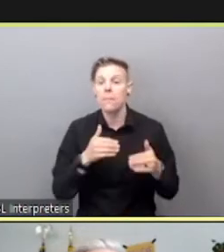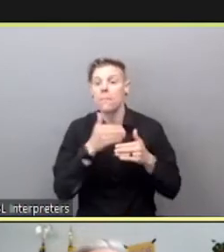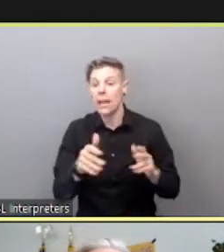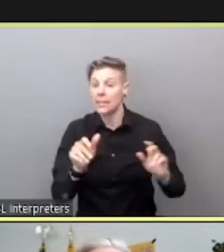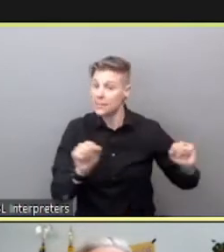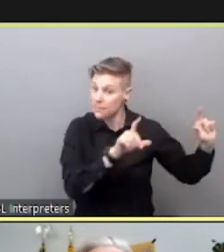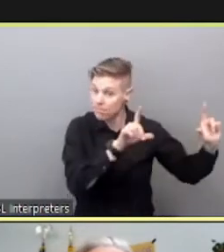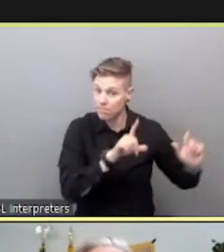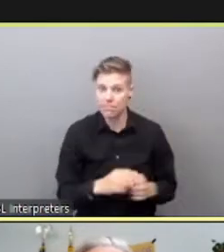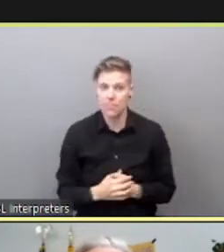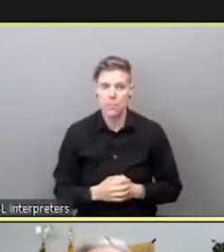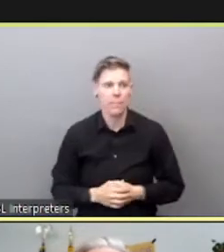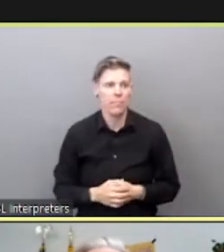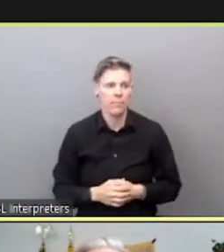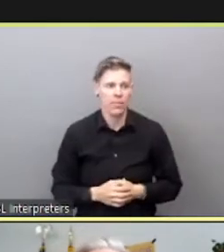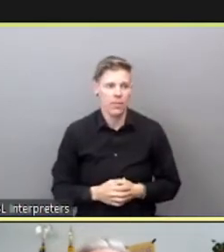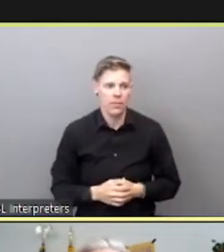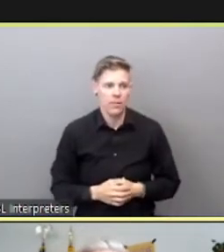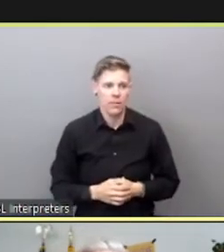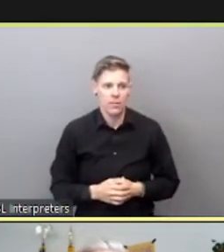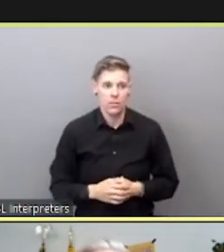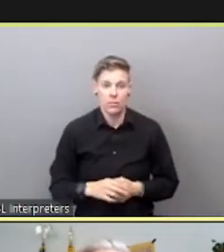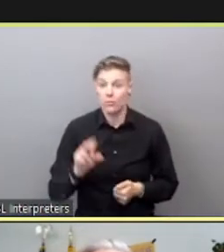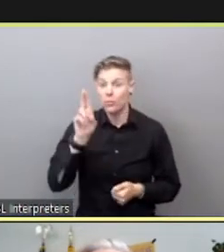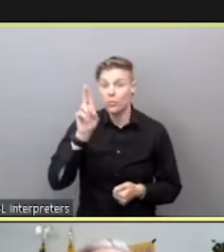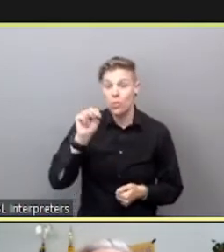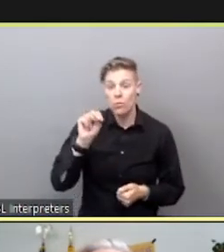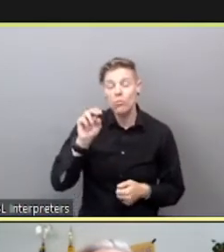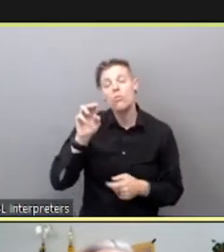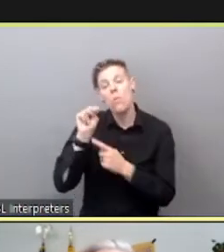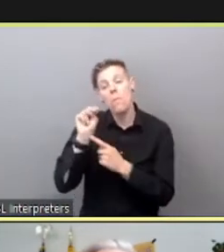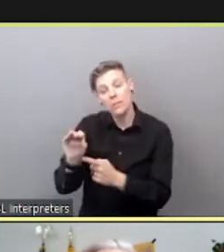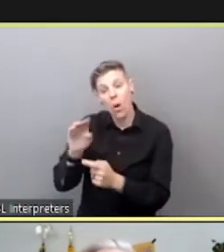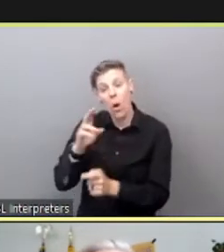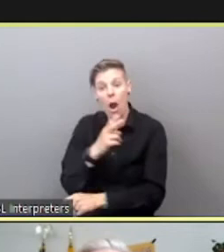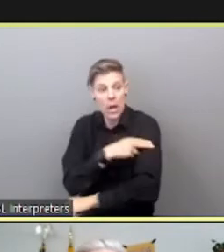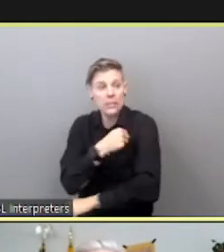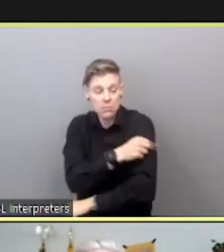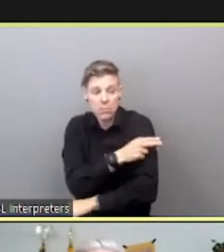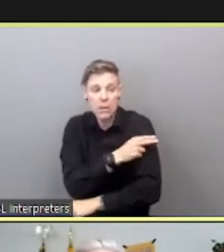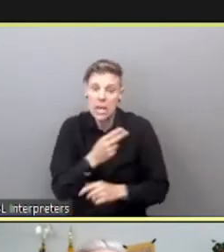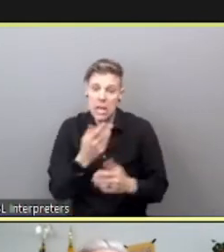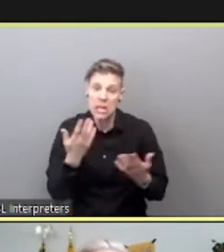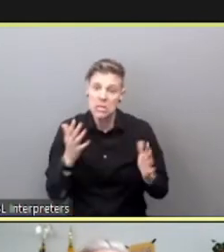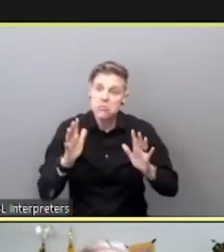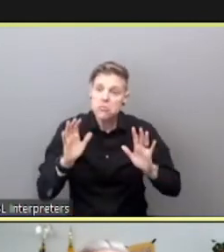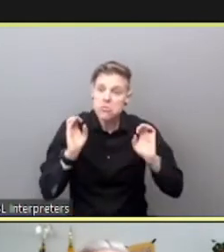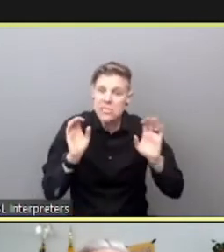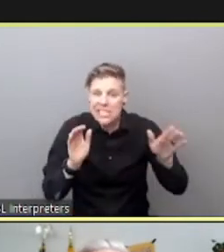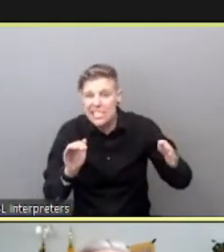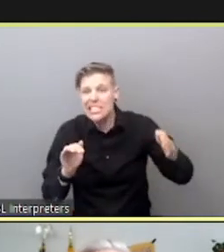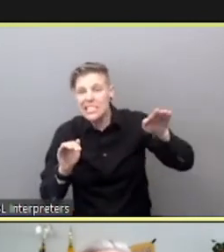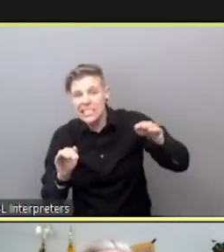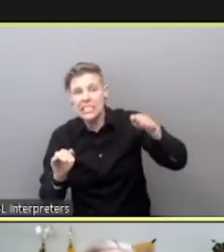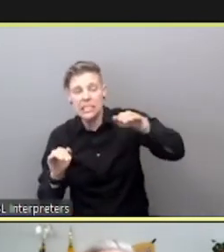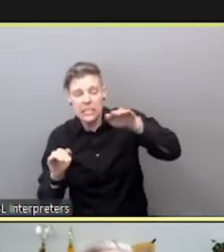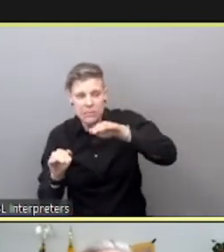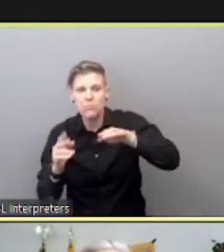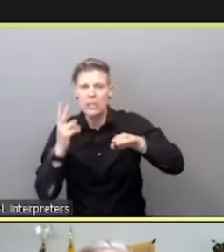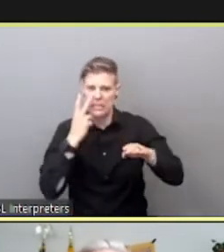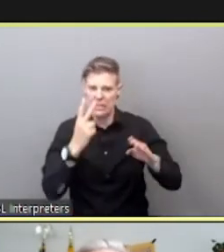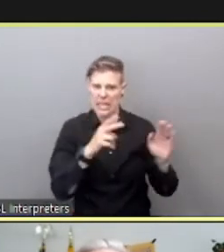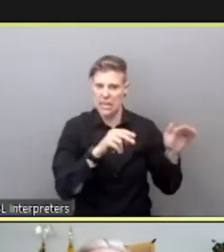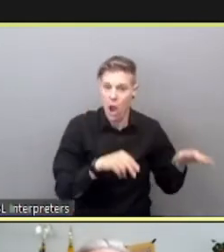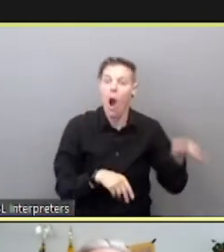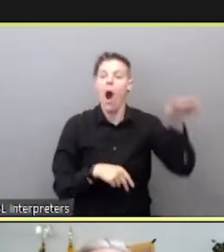How are we doing with New Mexico hospitals? We're doing pretty well. The line here, not the bar, but the line shows you